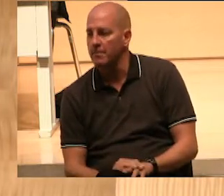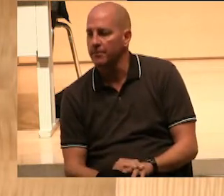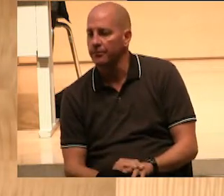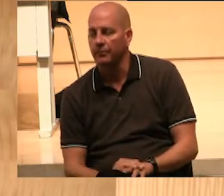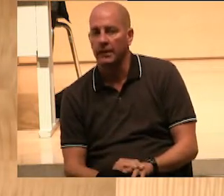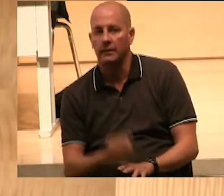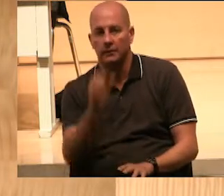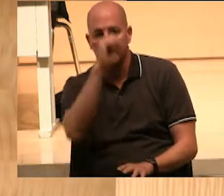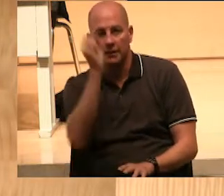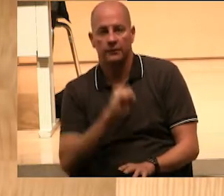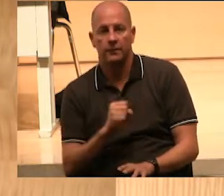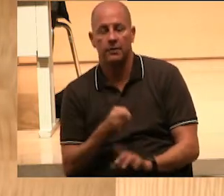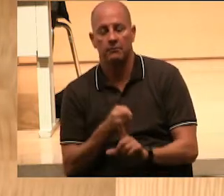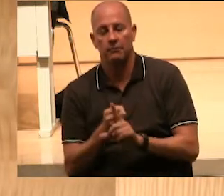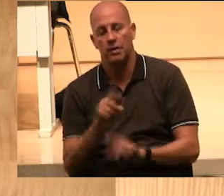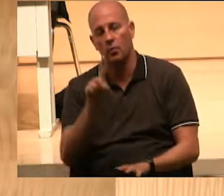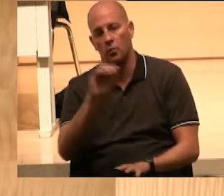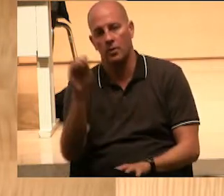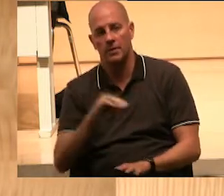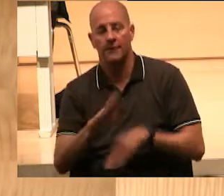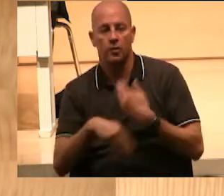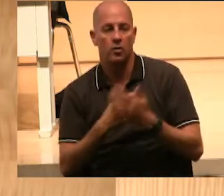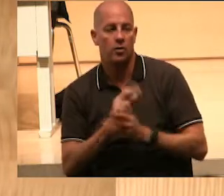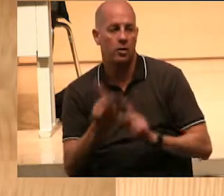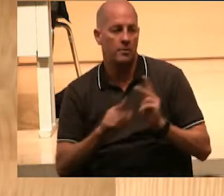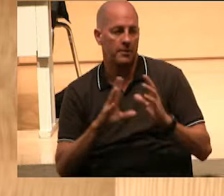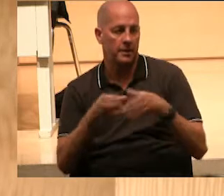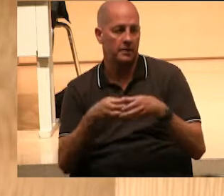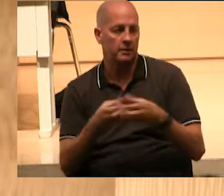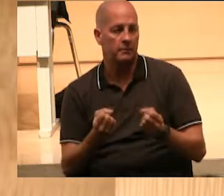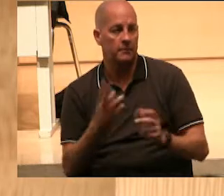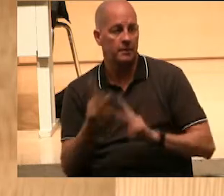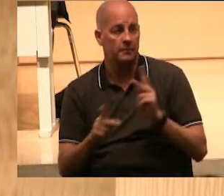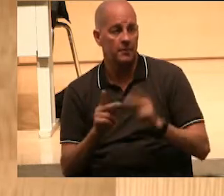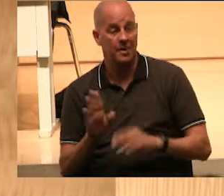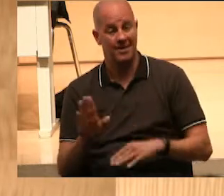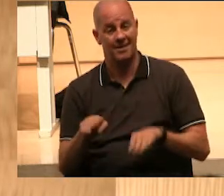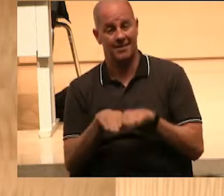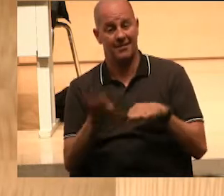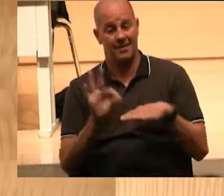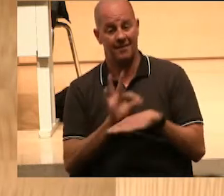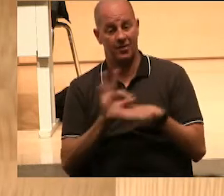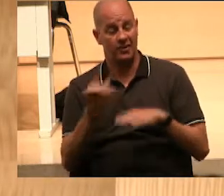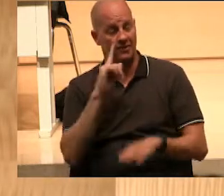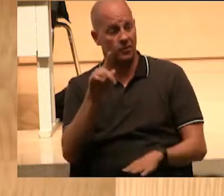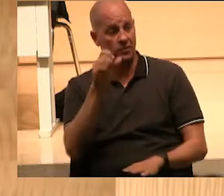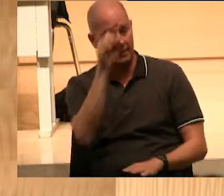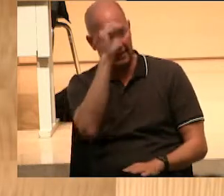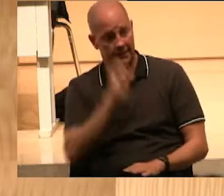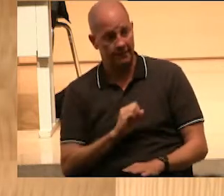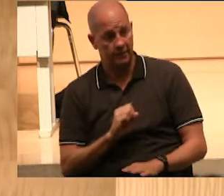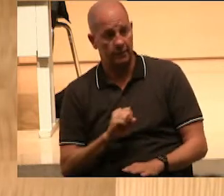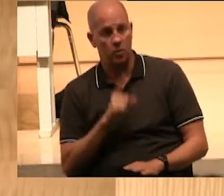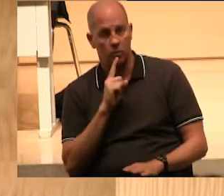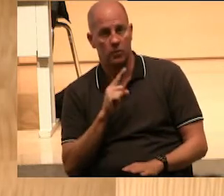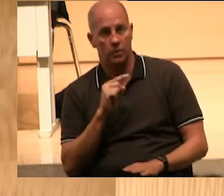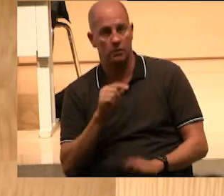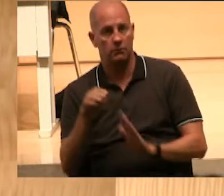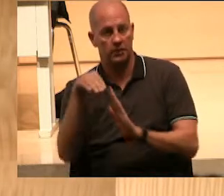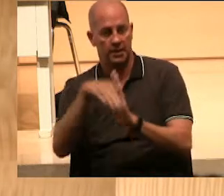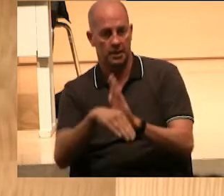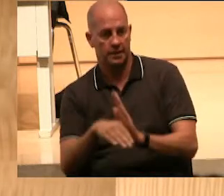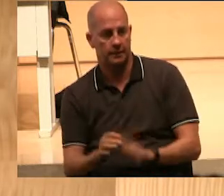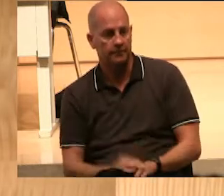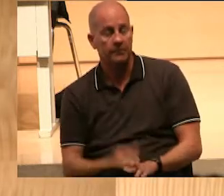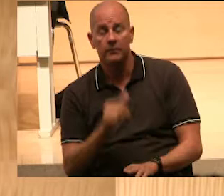Schizophrenia affects about 1% of the population. For many people, the level of functioning in schizophrenia really declines. That's